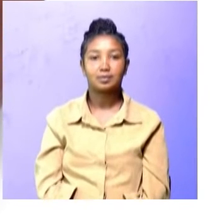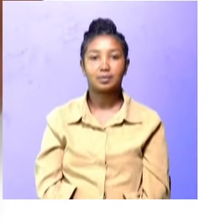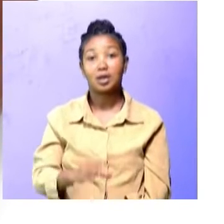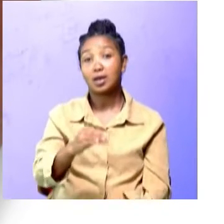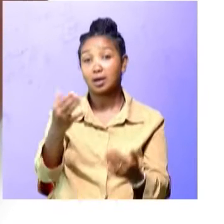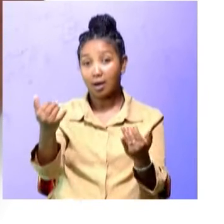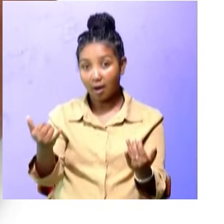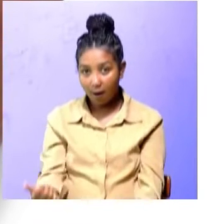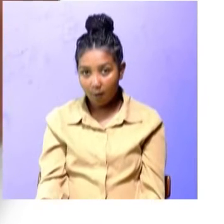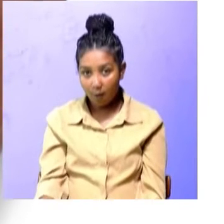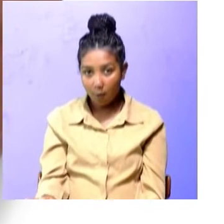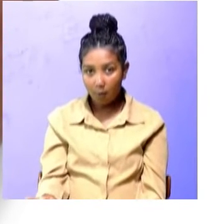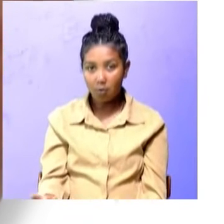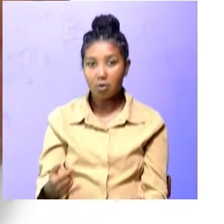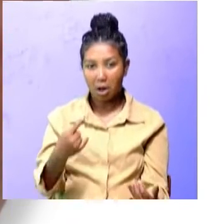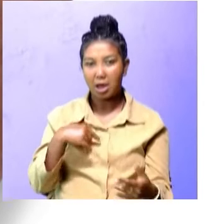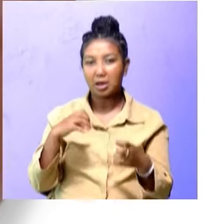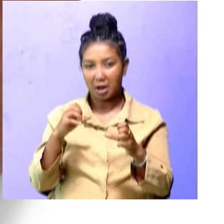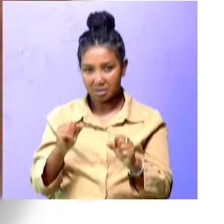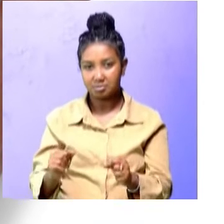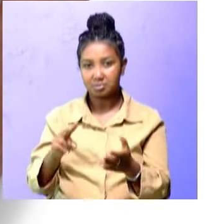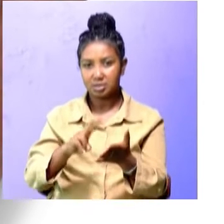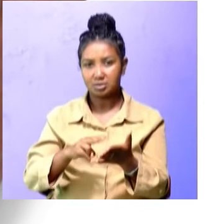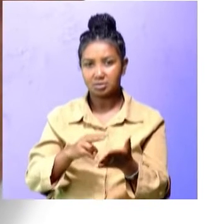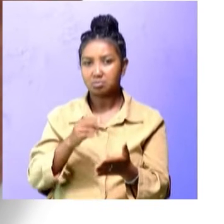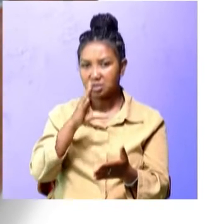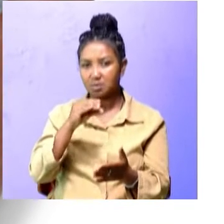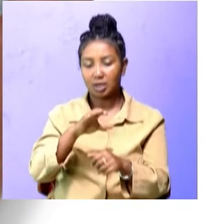And now I can speak English